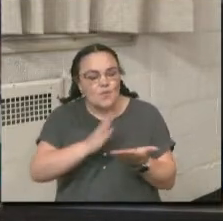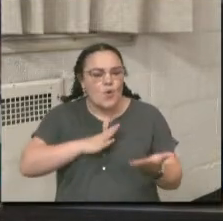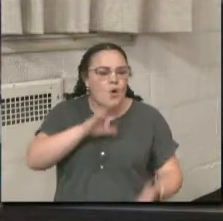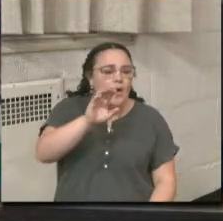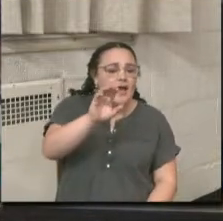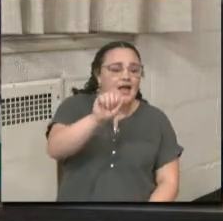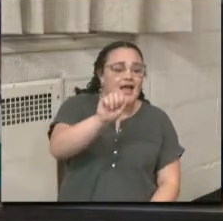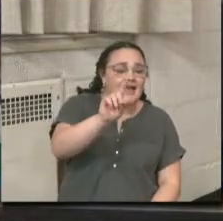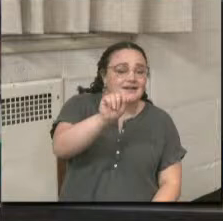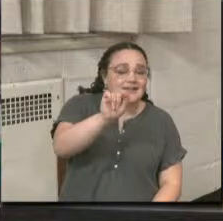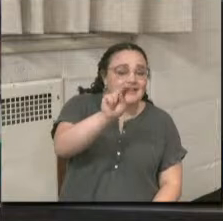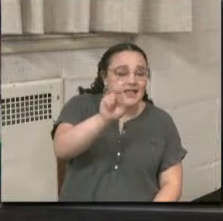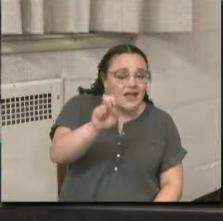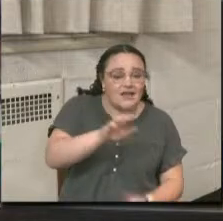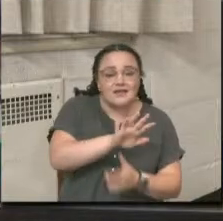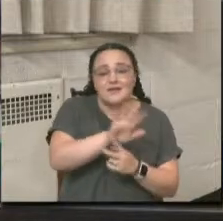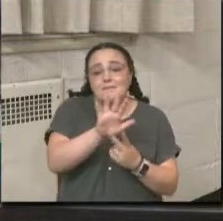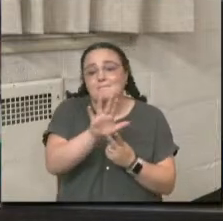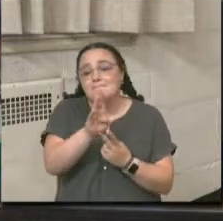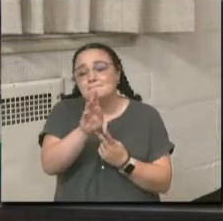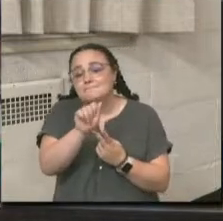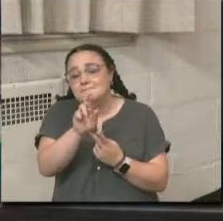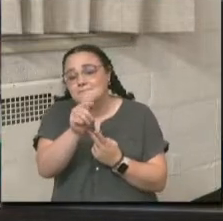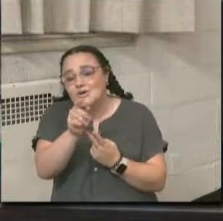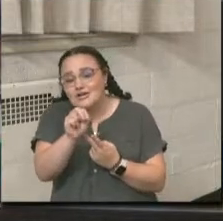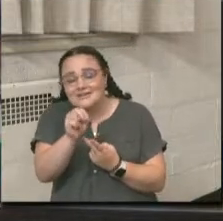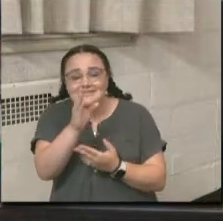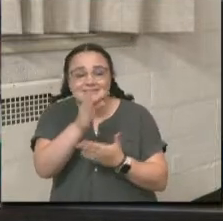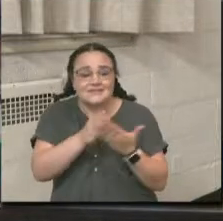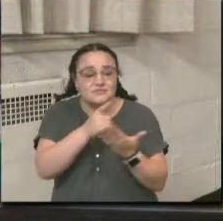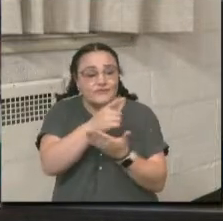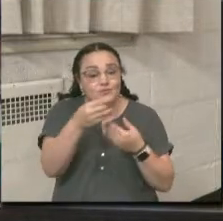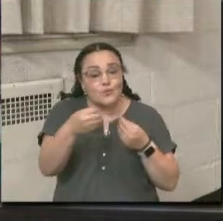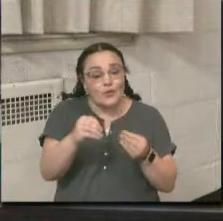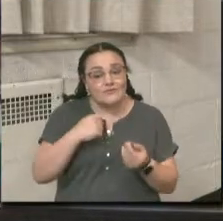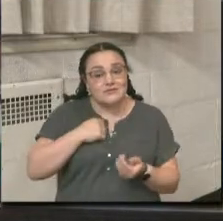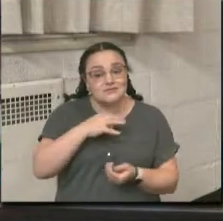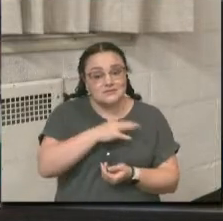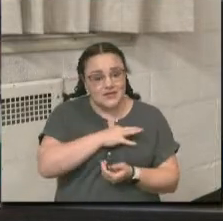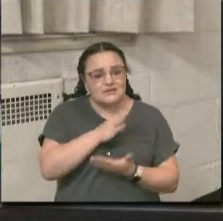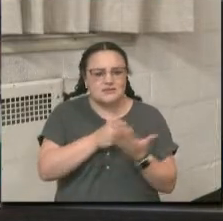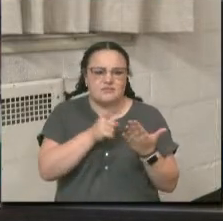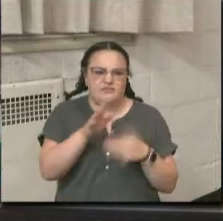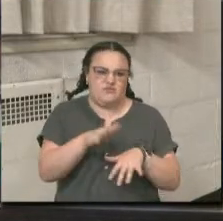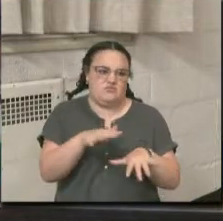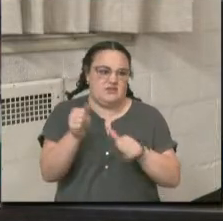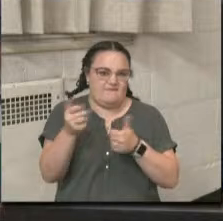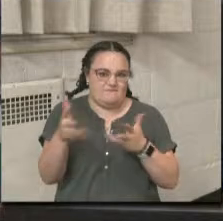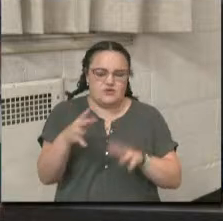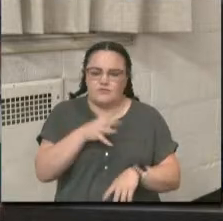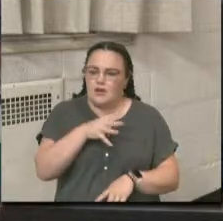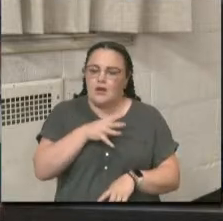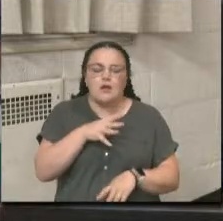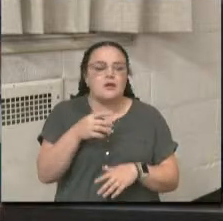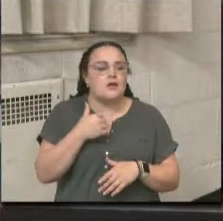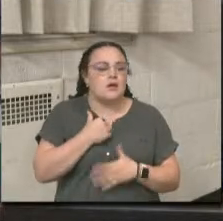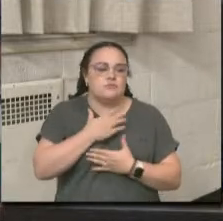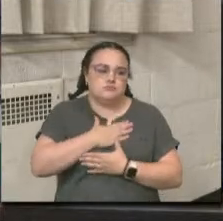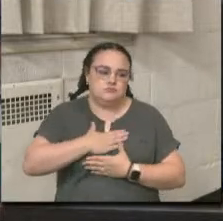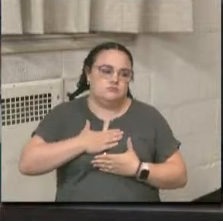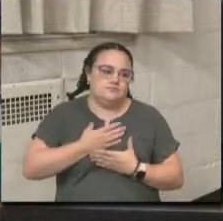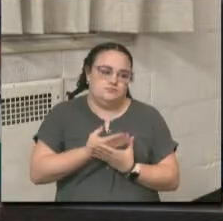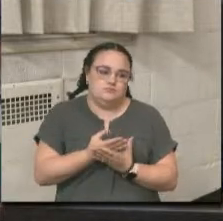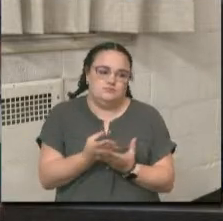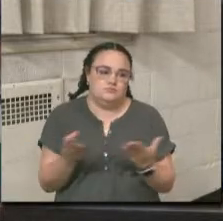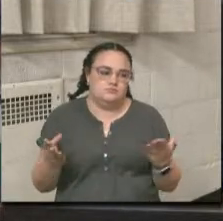Miss Barton, and some of our board's office staff that left early. I just appreciate every single last one of you. All